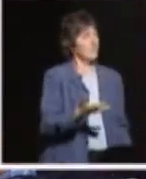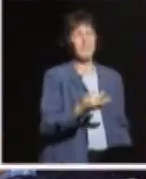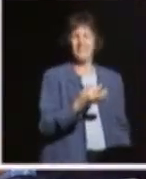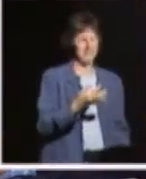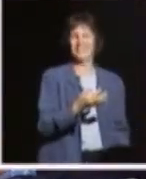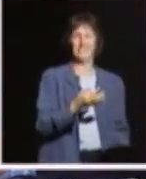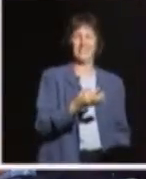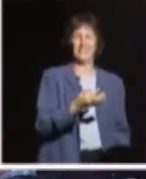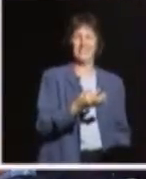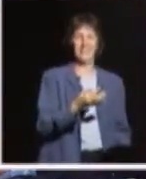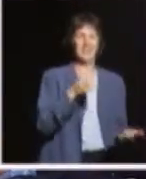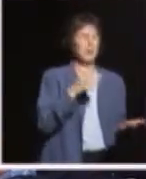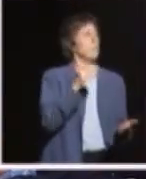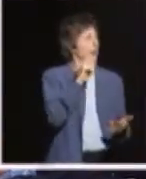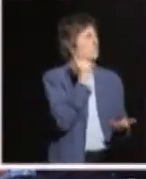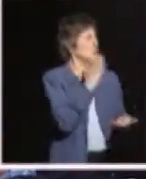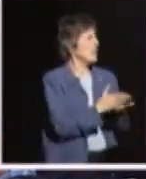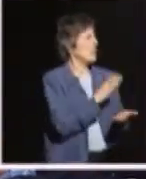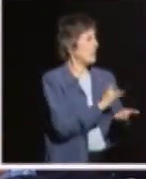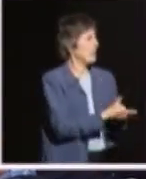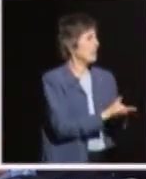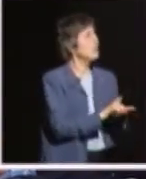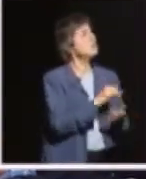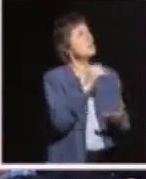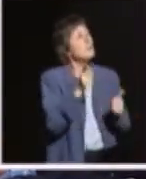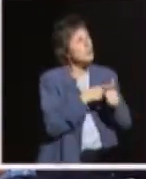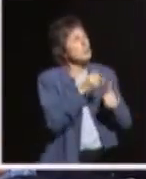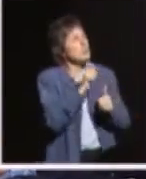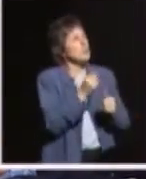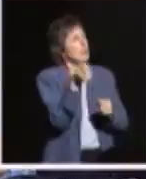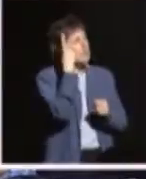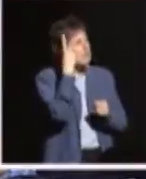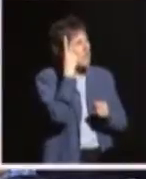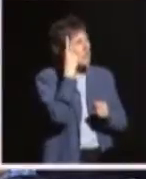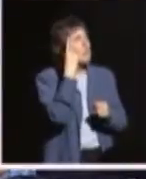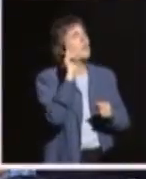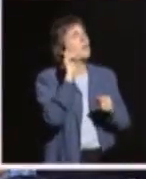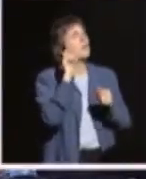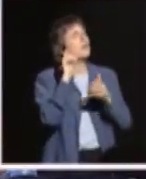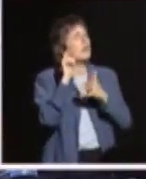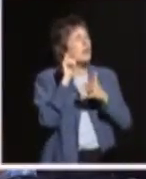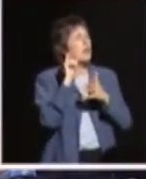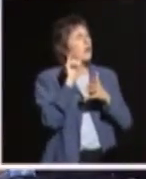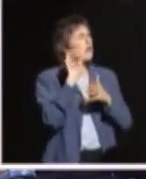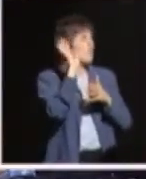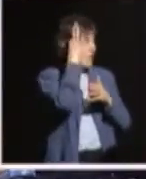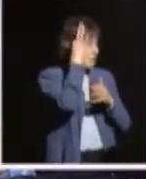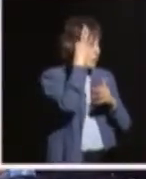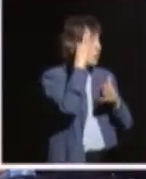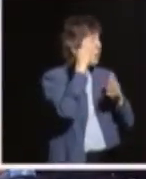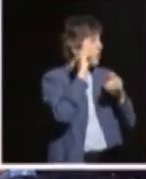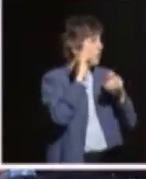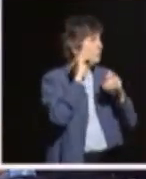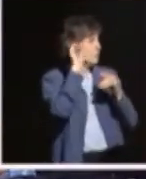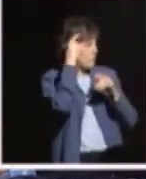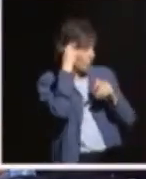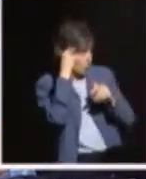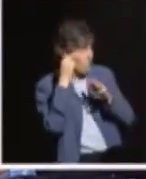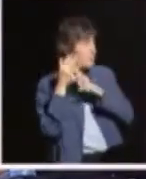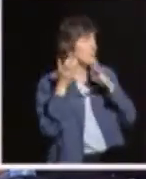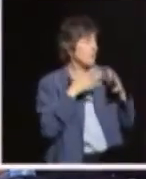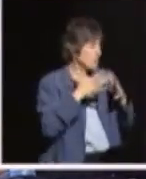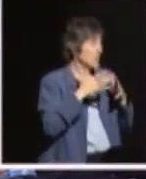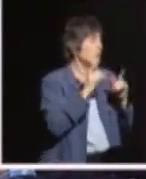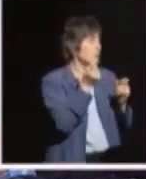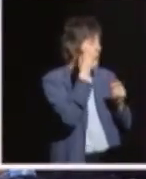we understand the role of government at the federal level, nothing will stop, and all of the specifics that we try to use to